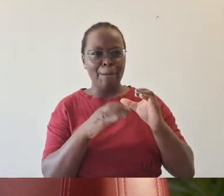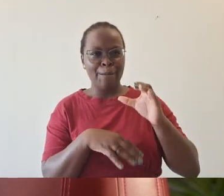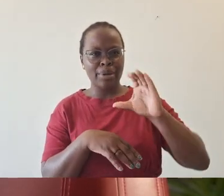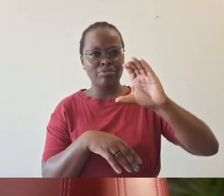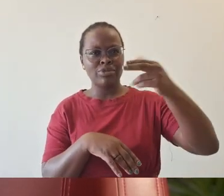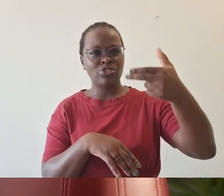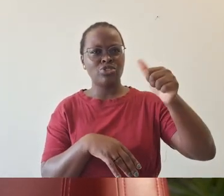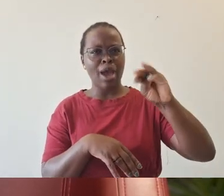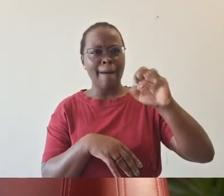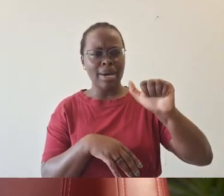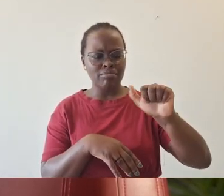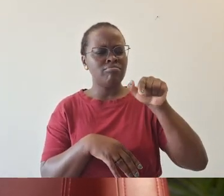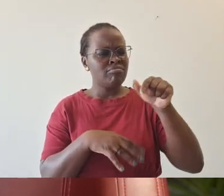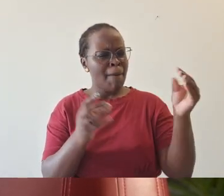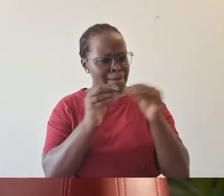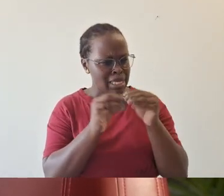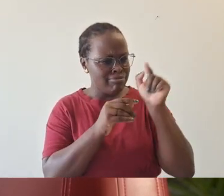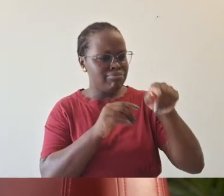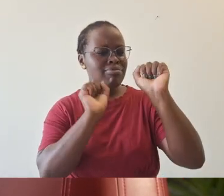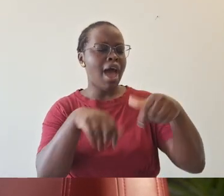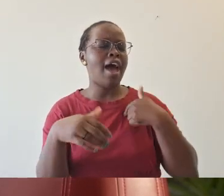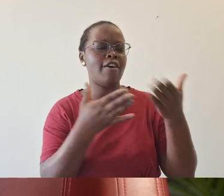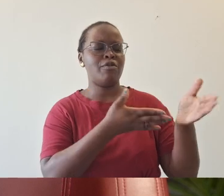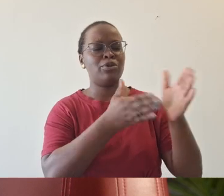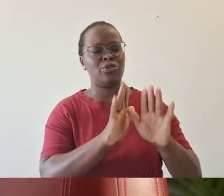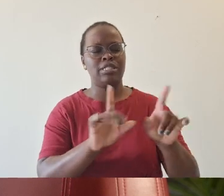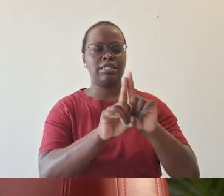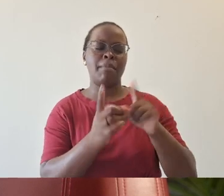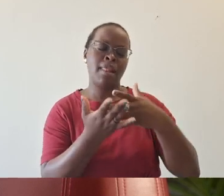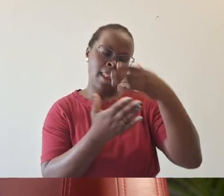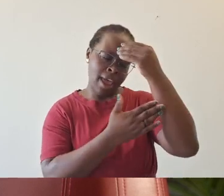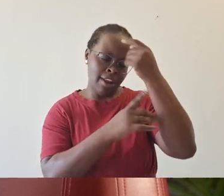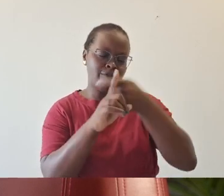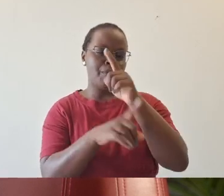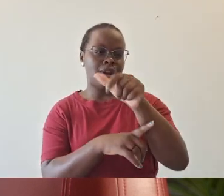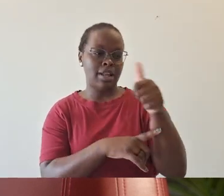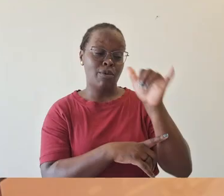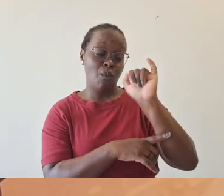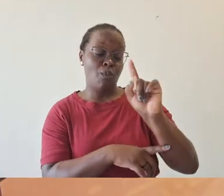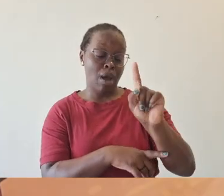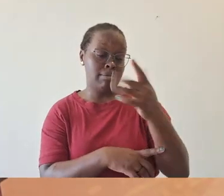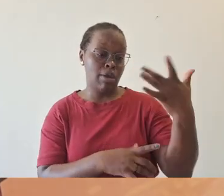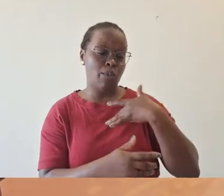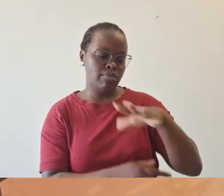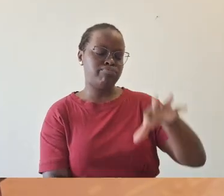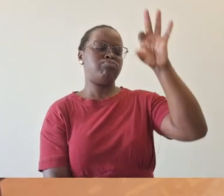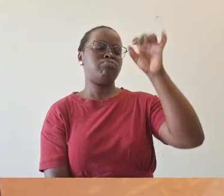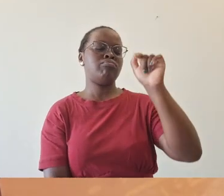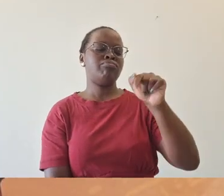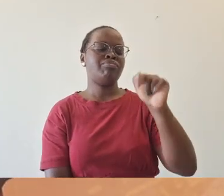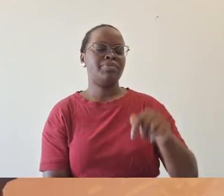meeting, to leverage those so that they can continue engaging and learning from each other. So that was also what we learned.